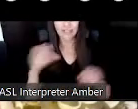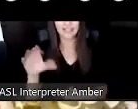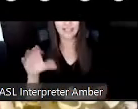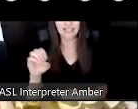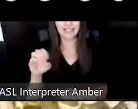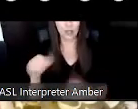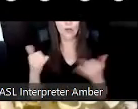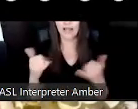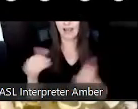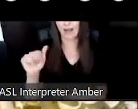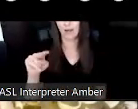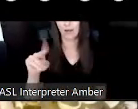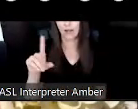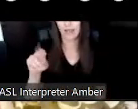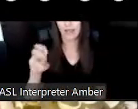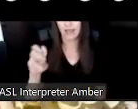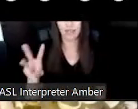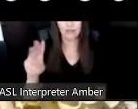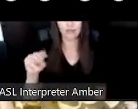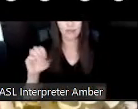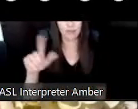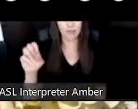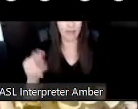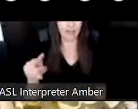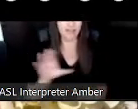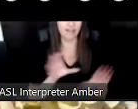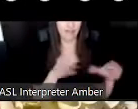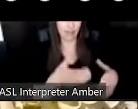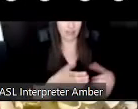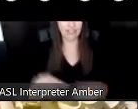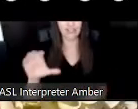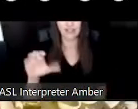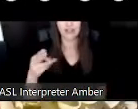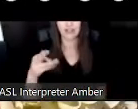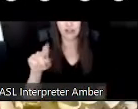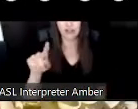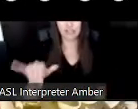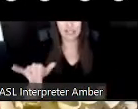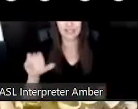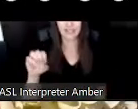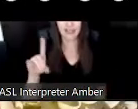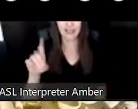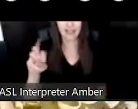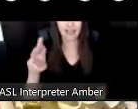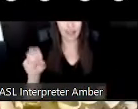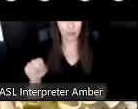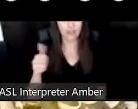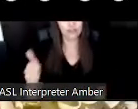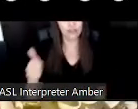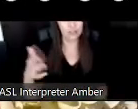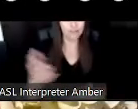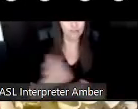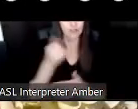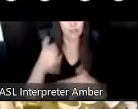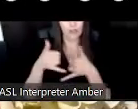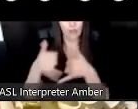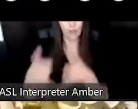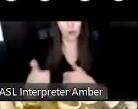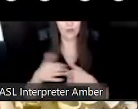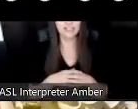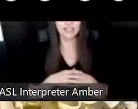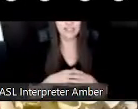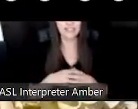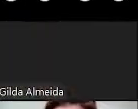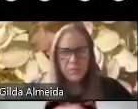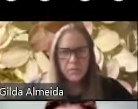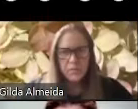Mellon Foundation, and Christy Edmonds, the inaugural recipient of the USA Artists Bresford Prize. Their work on behalf of artists